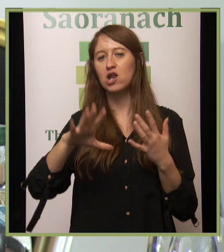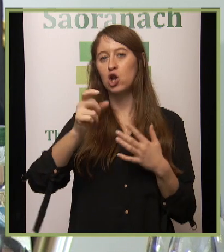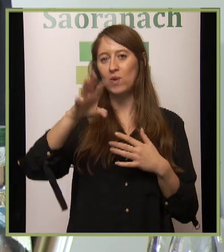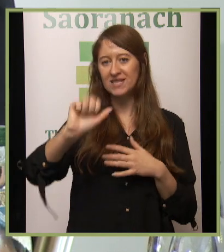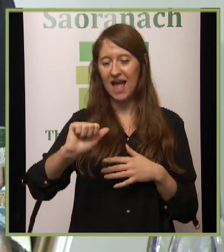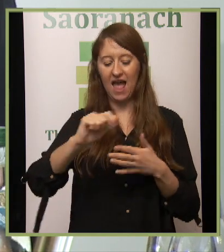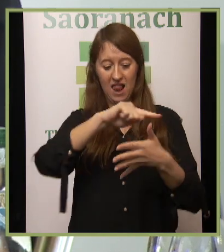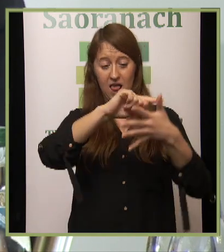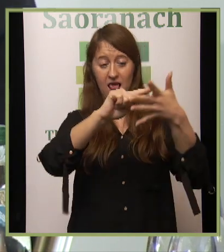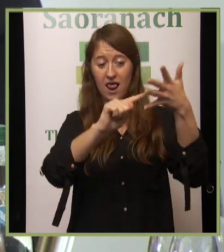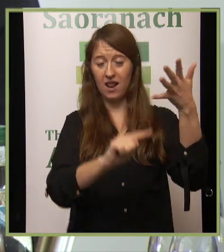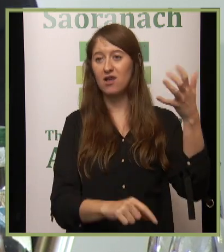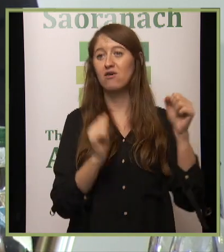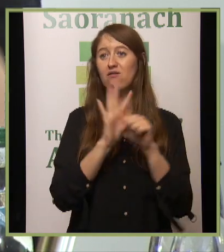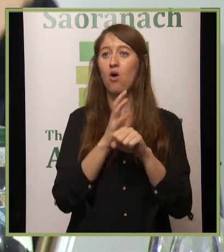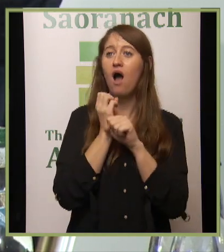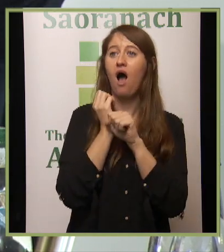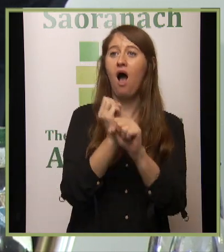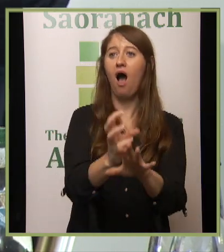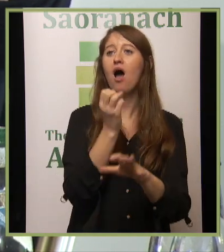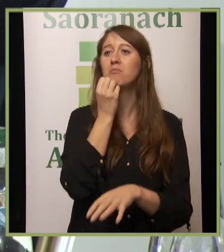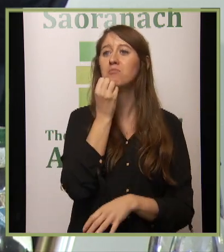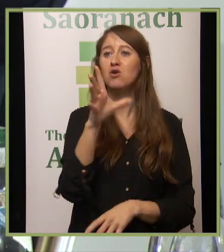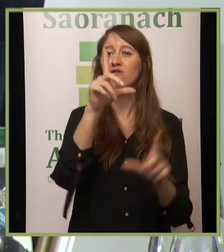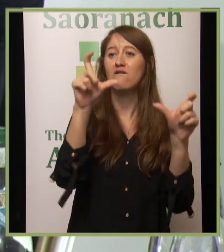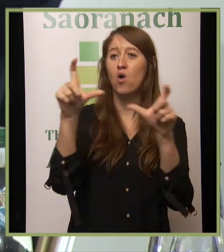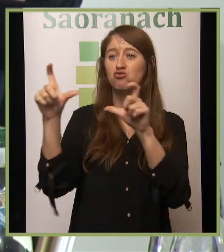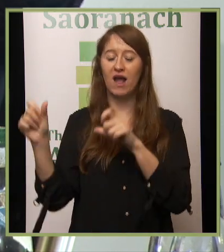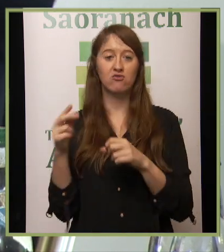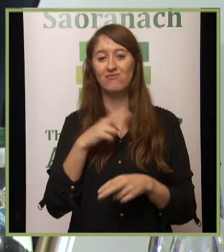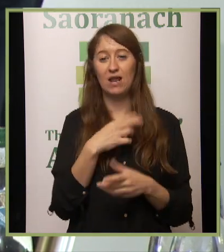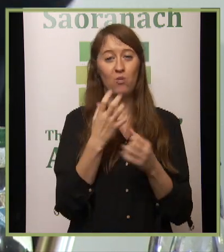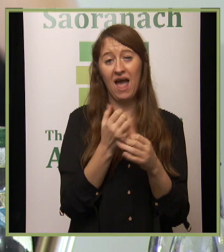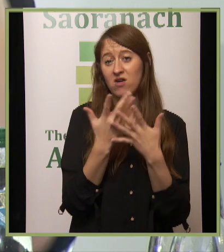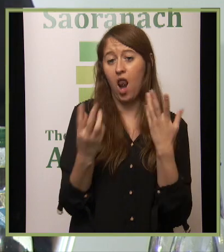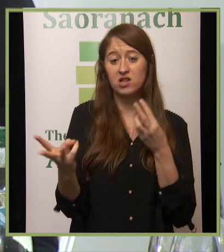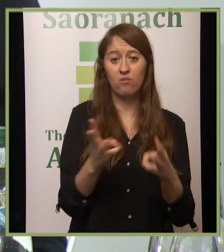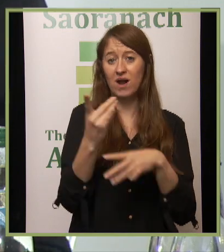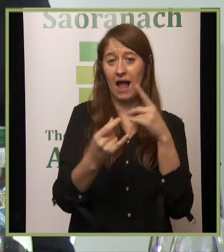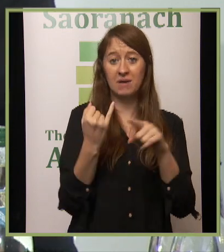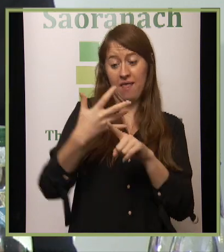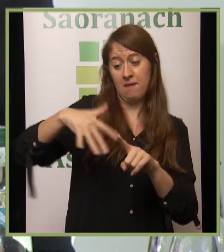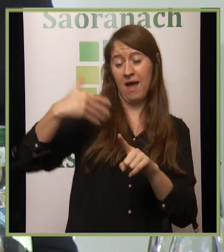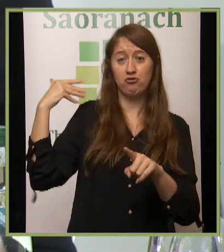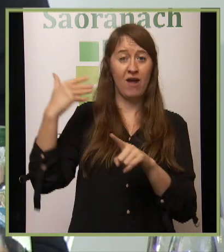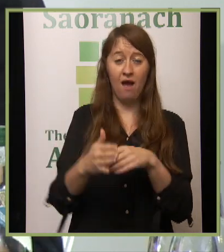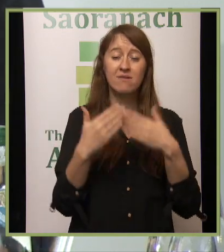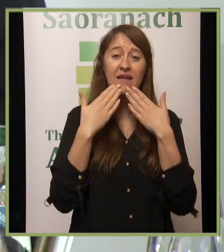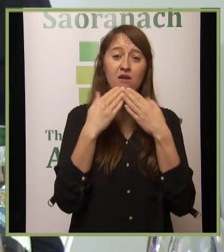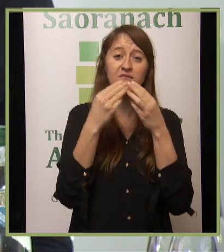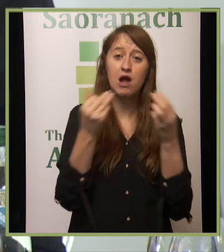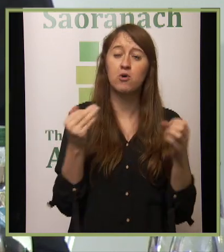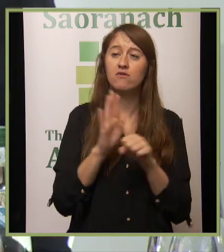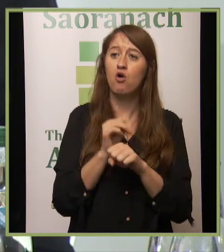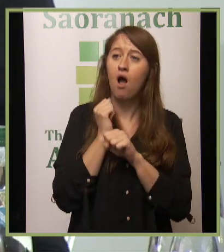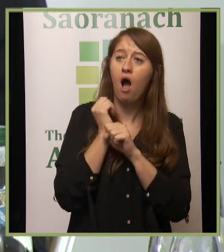for taking all of the beautiful photographs. As I said, there's so much work that's happening in the background. Thank you for all of that. Thank you for making sure everything we